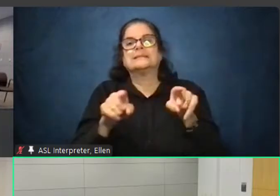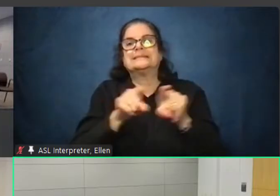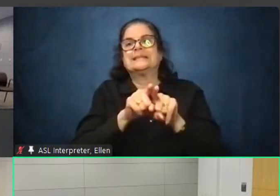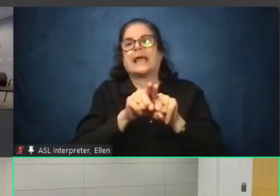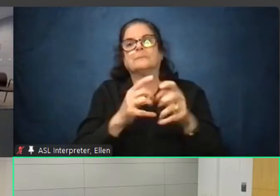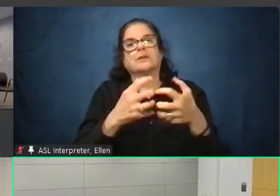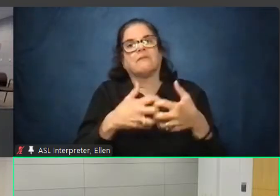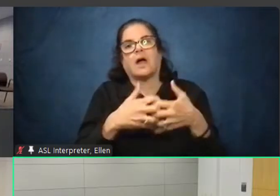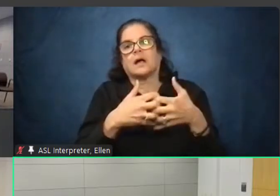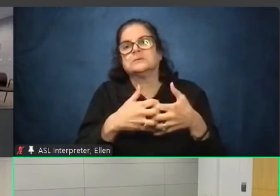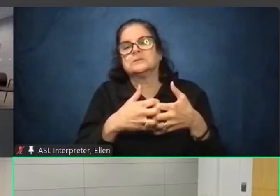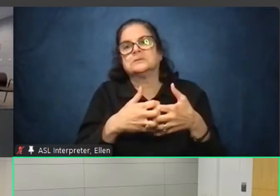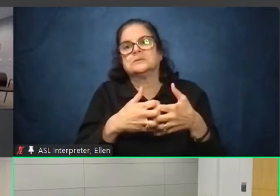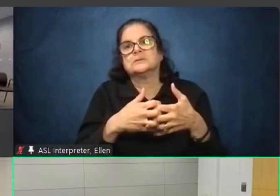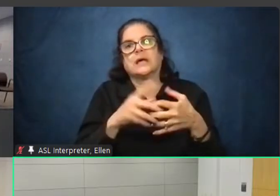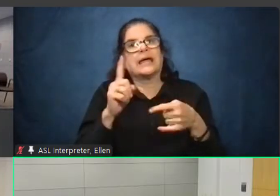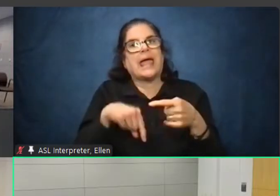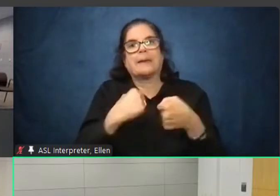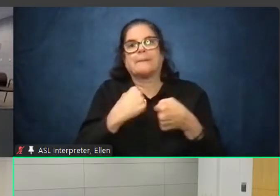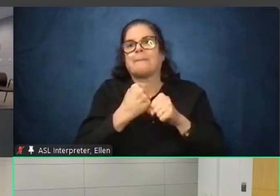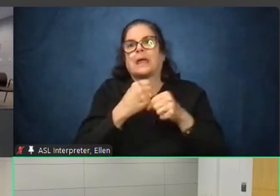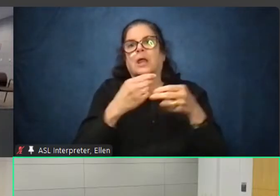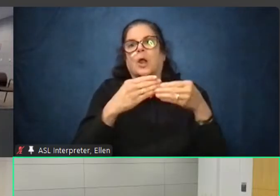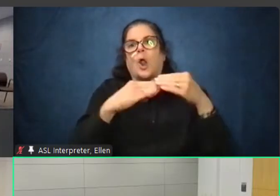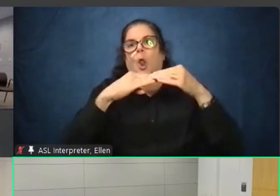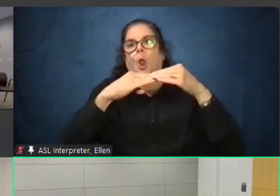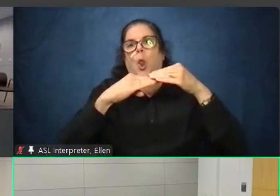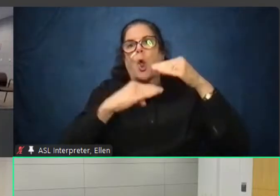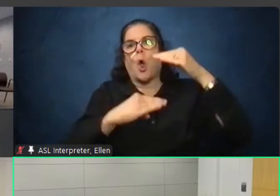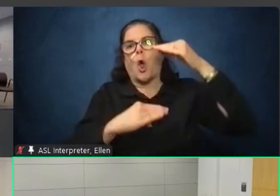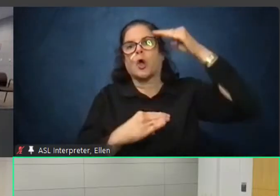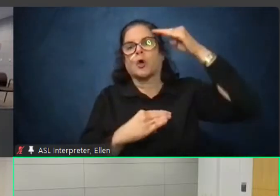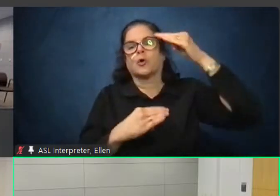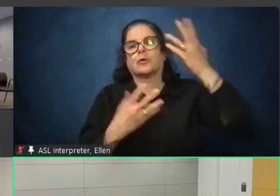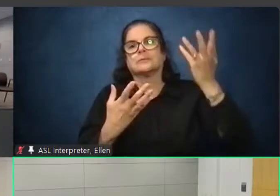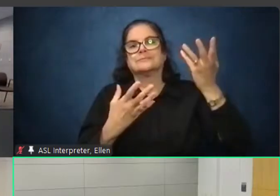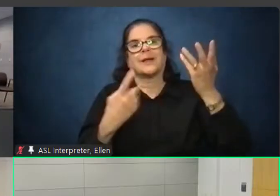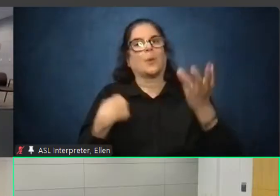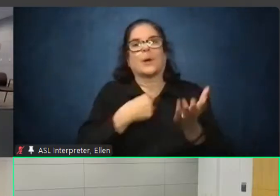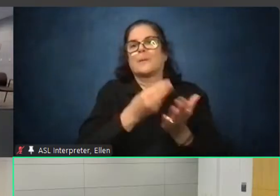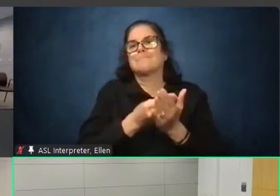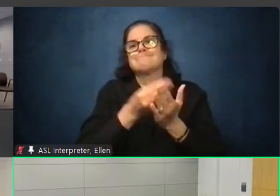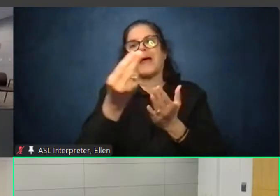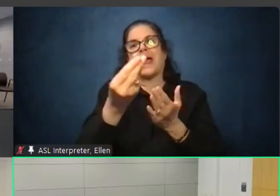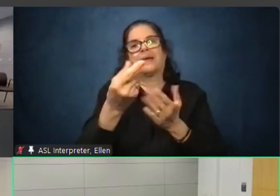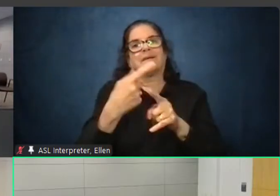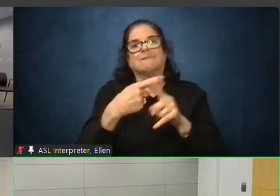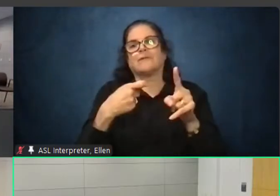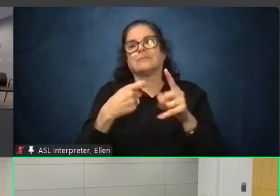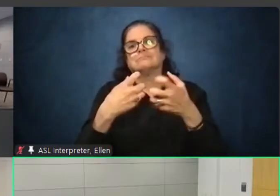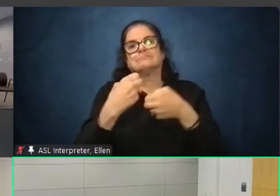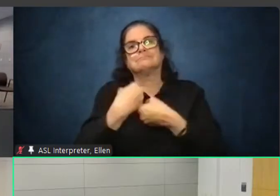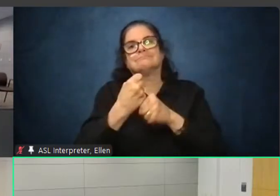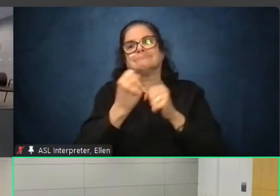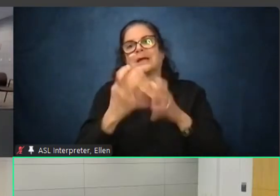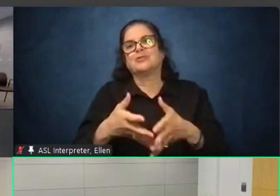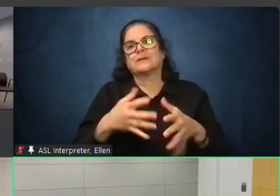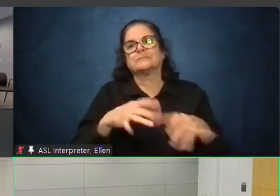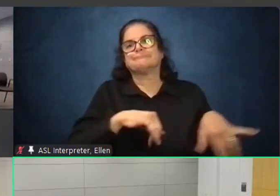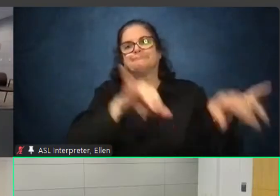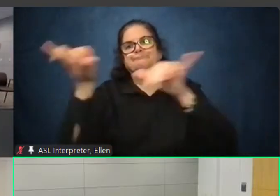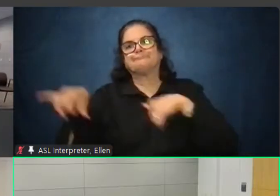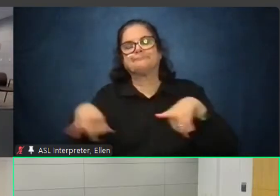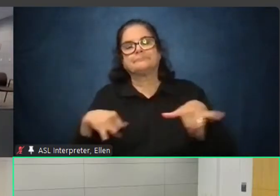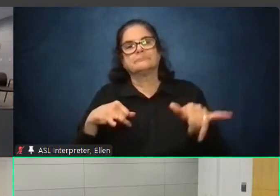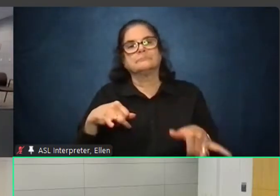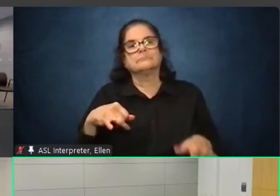like you can't elongate the device, and it's a standard device off the rack that we're purchasing. The screen itself, I think, is going to be at